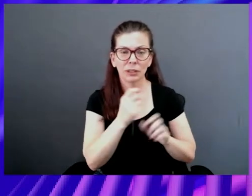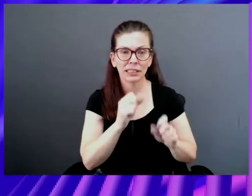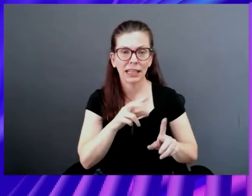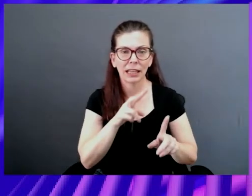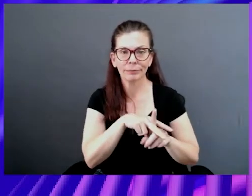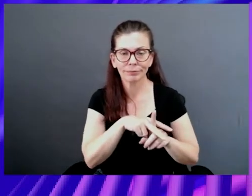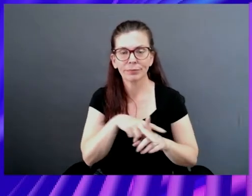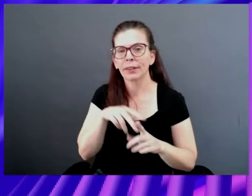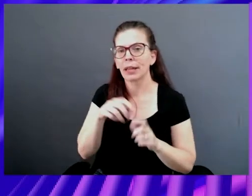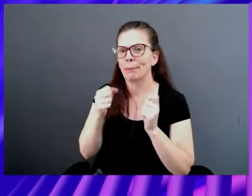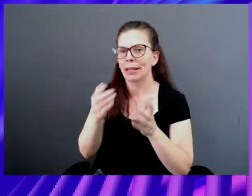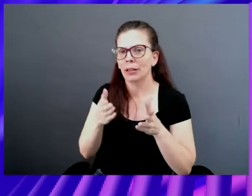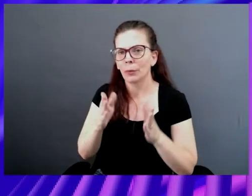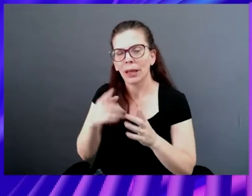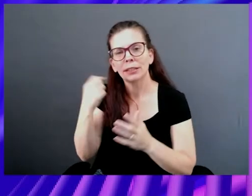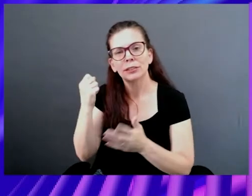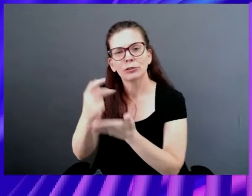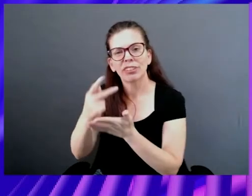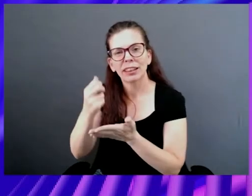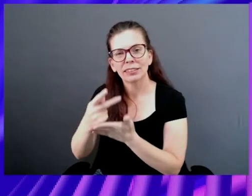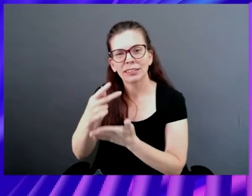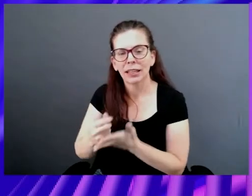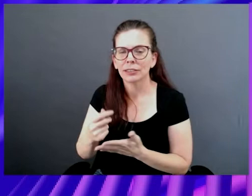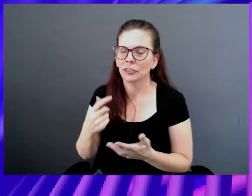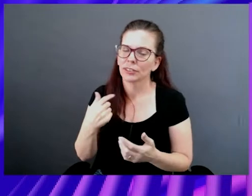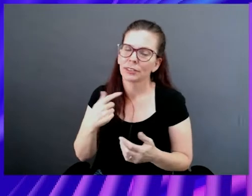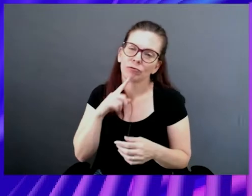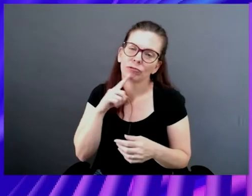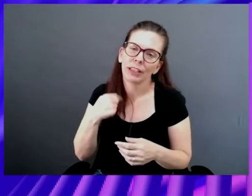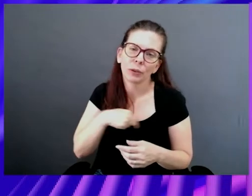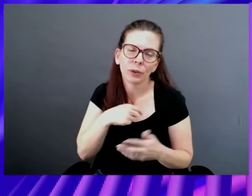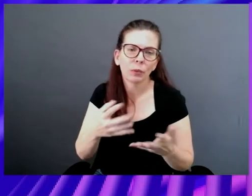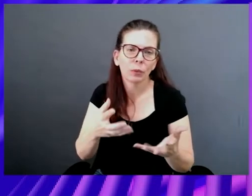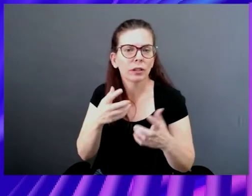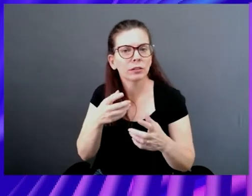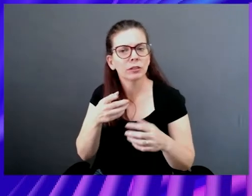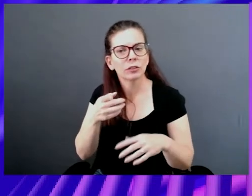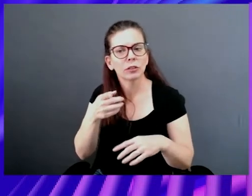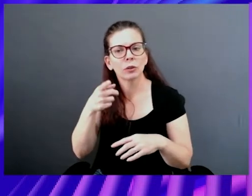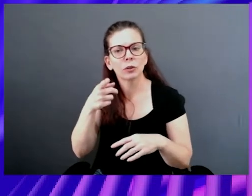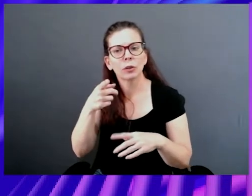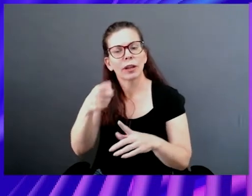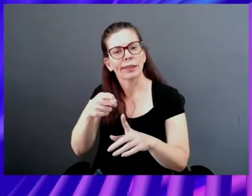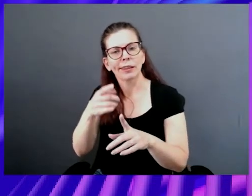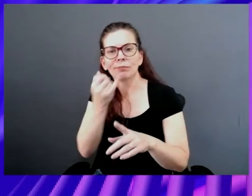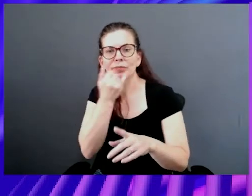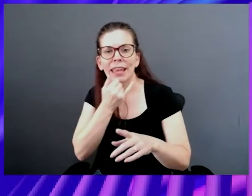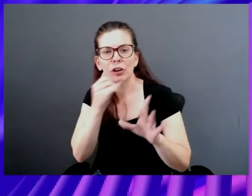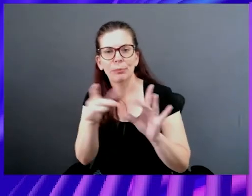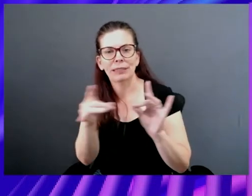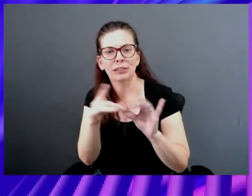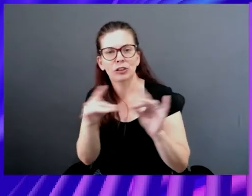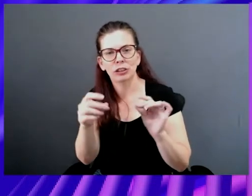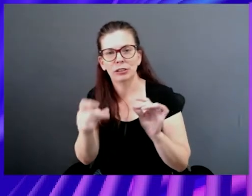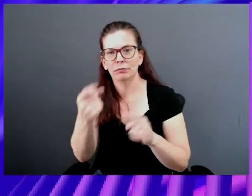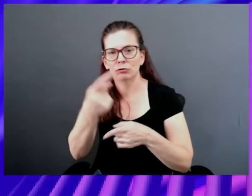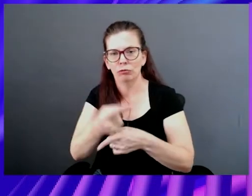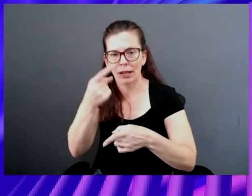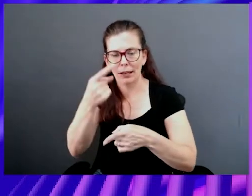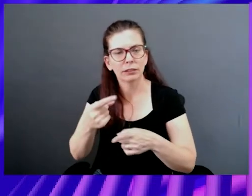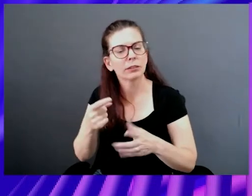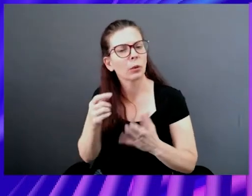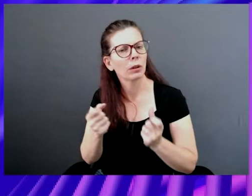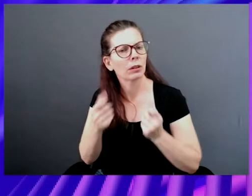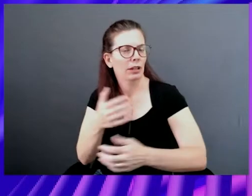putting validations on there because we really wanted to like make you get the error messaging right away. So there's a lot of power in